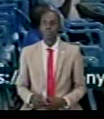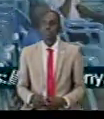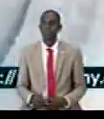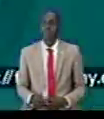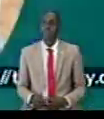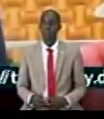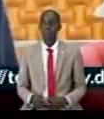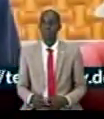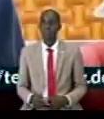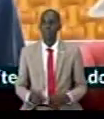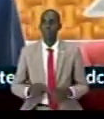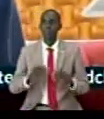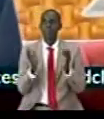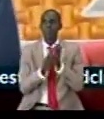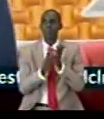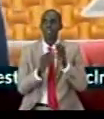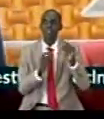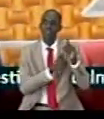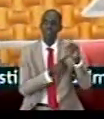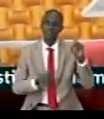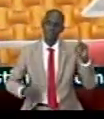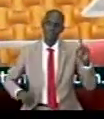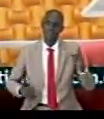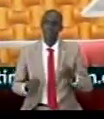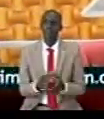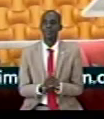Church, praise the Lord.